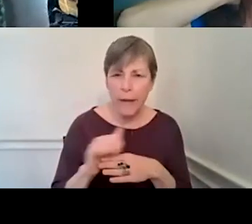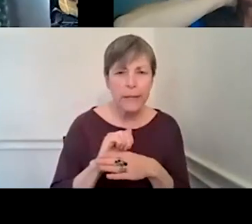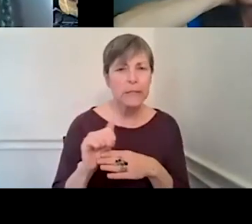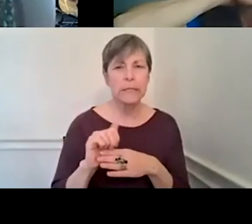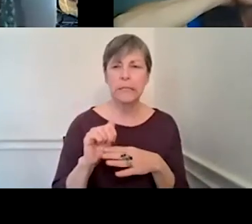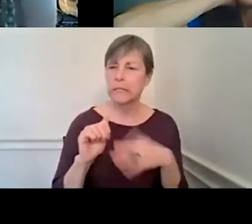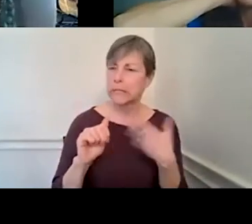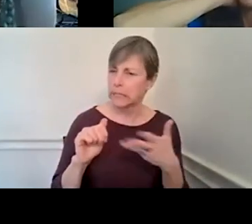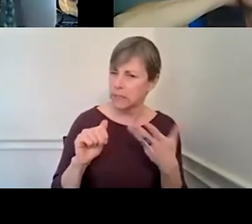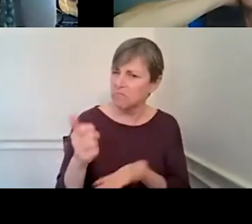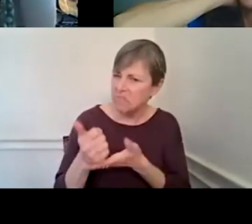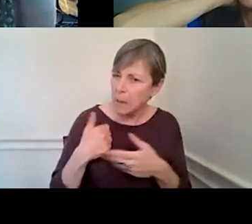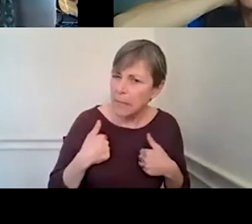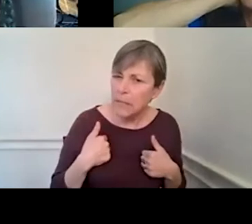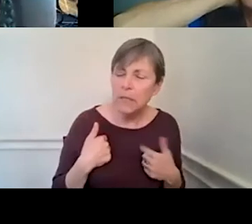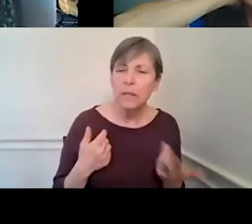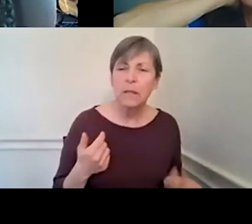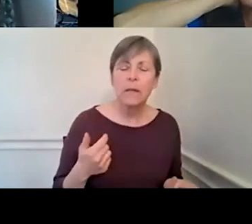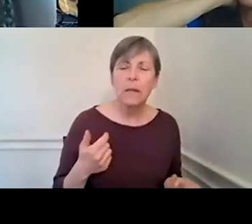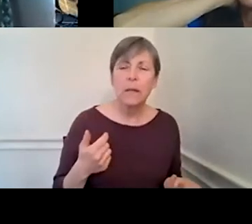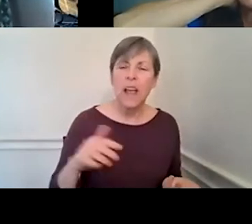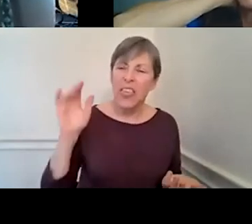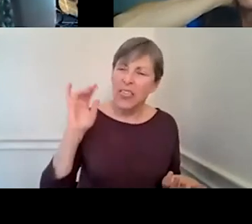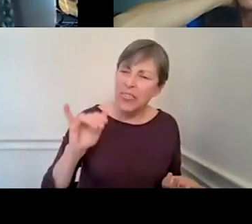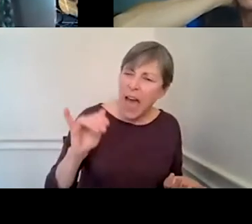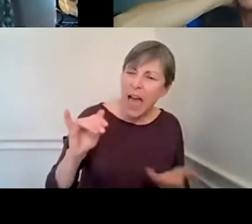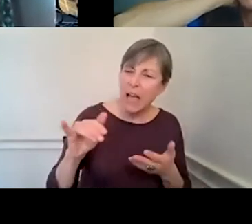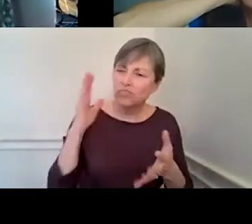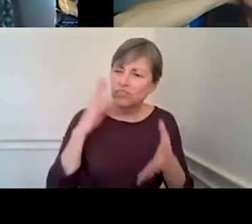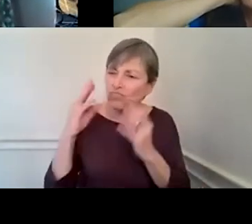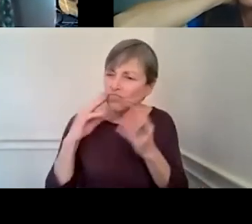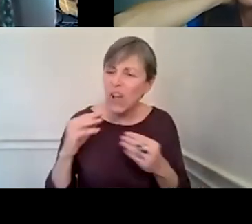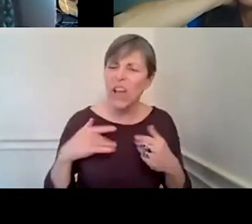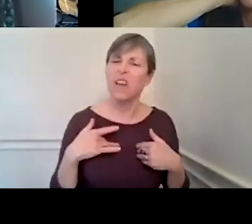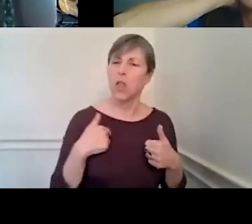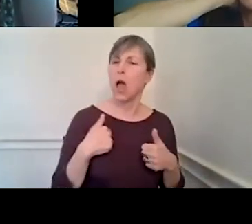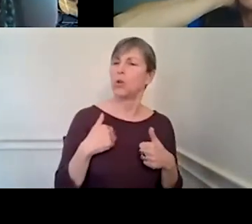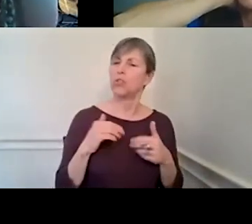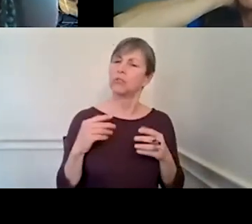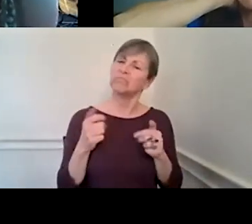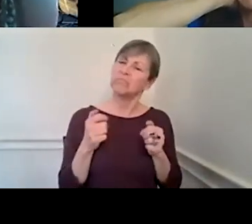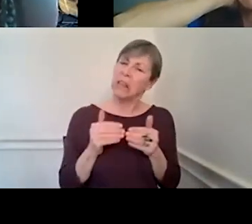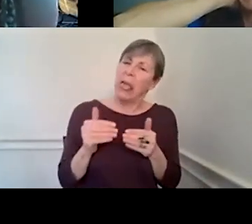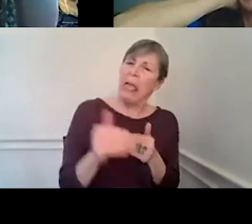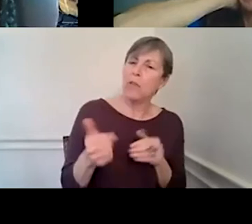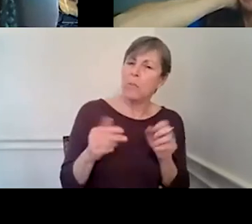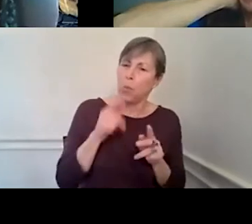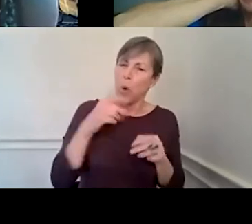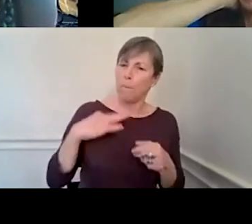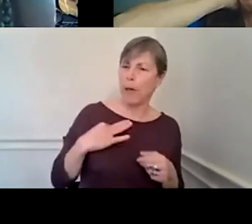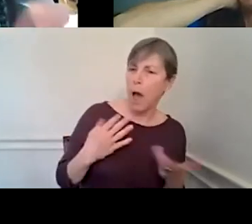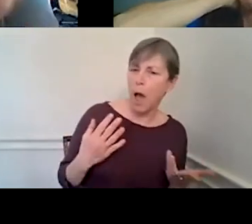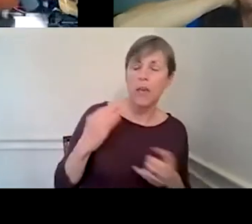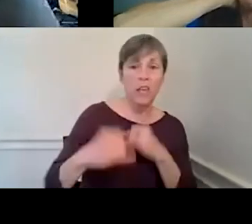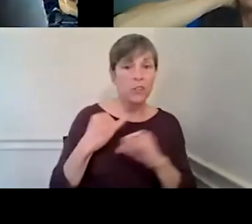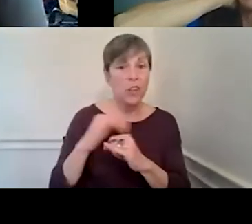that kind of, I felt I had an edge, even though I was an international student. So I had to work with